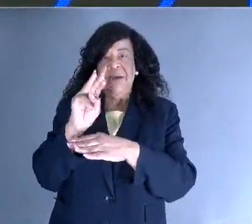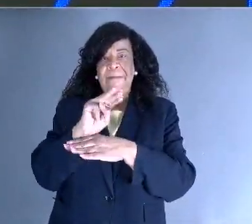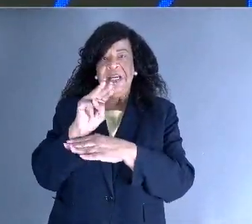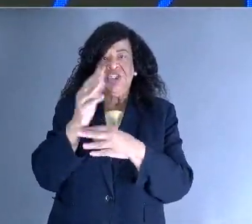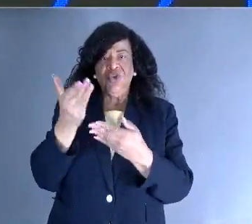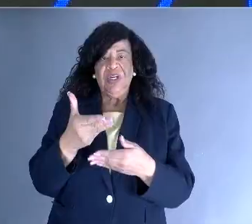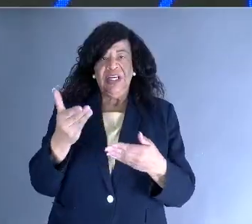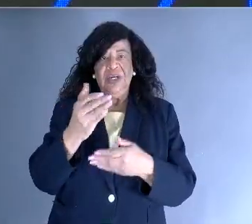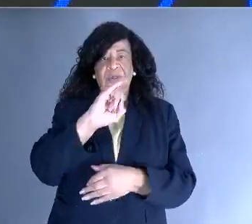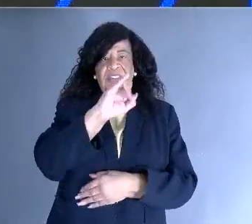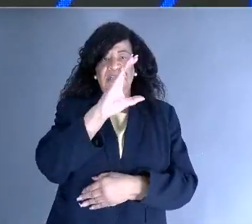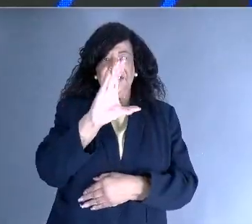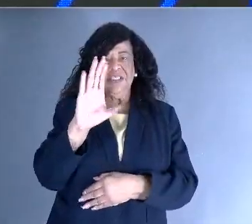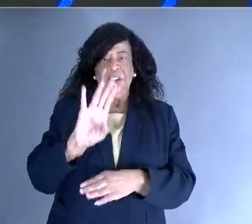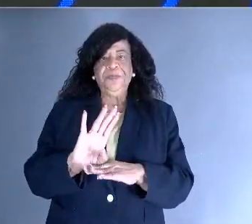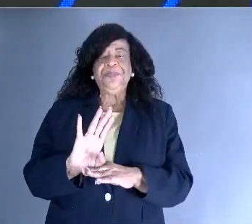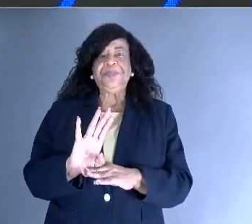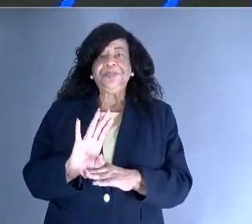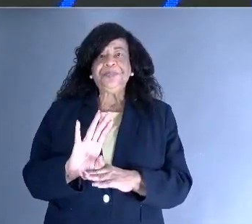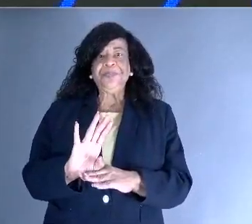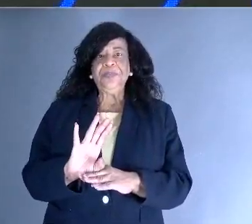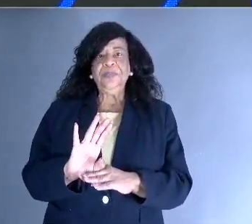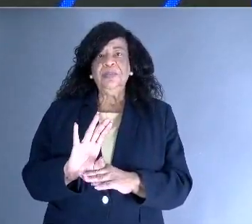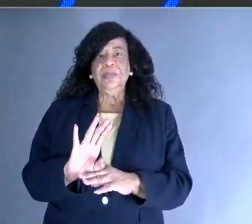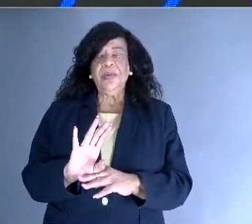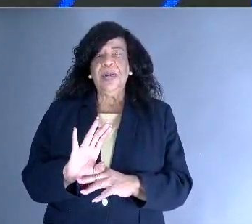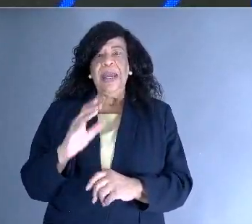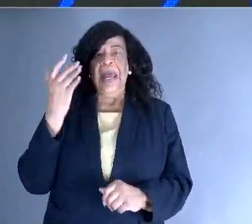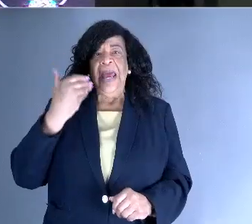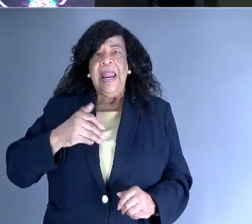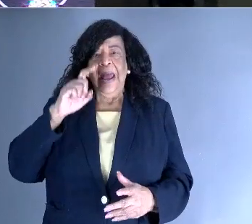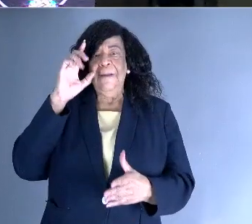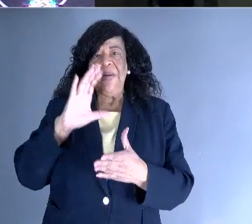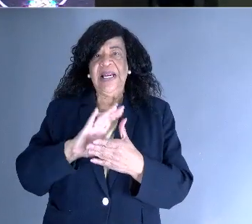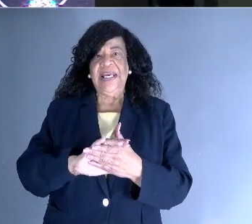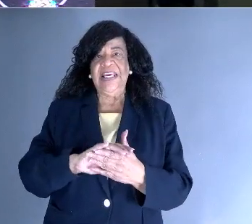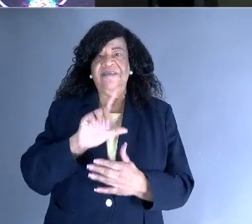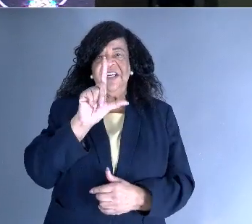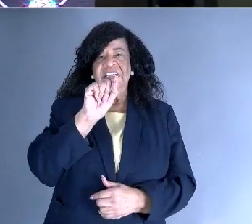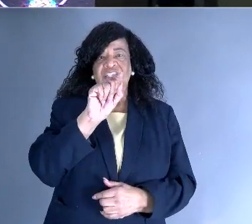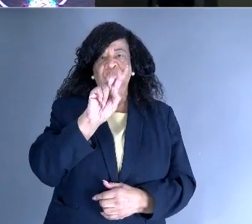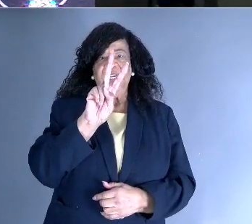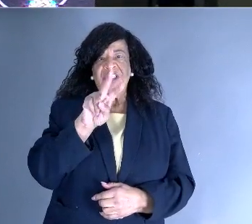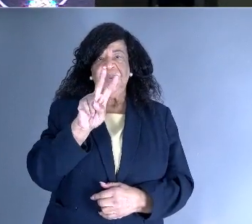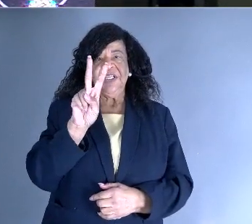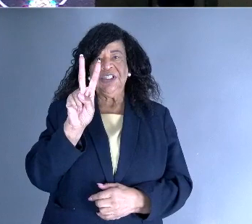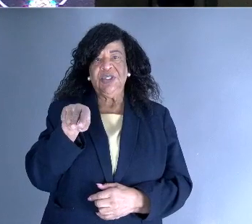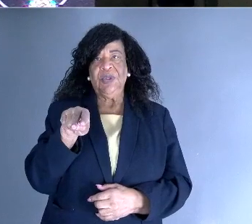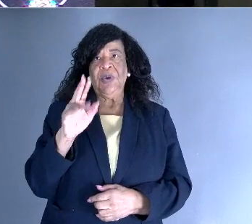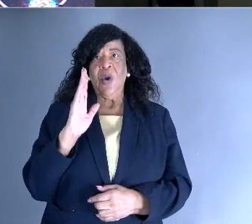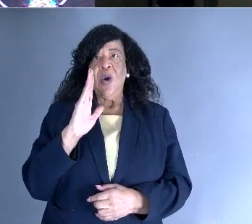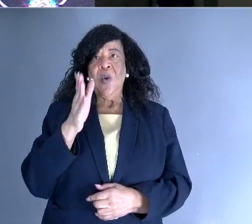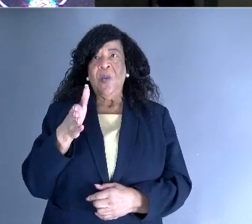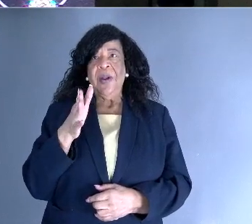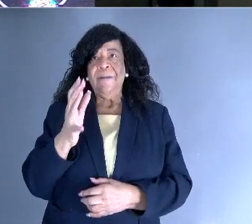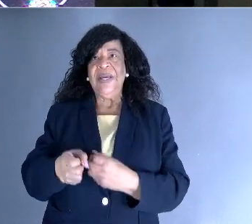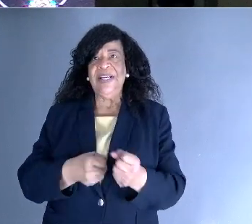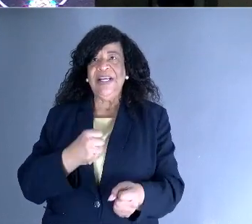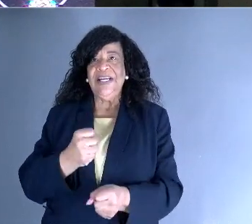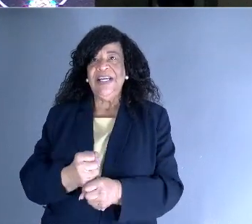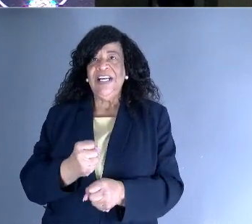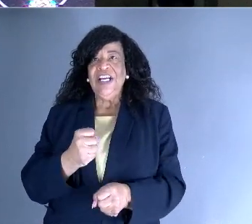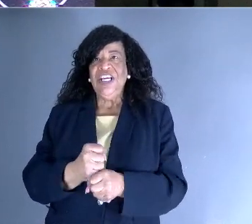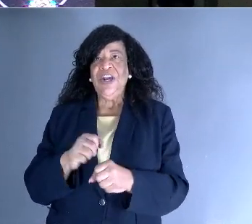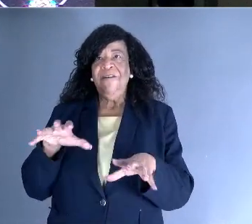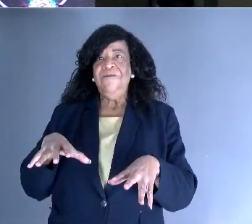and I believe that this year 2022 2022 will be the year for home